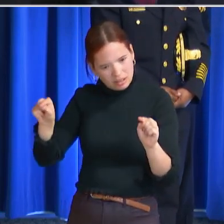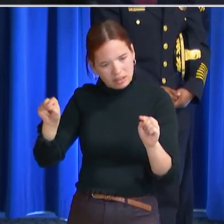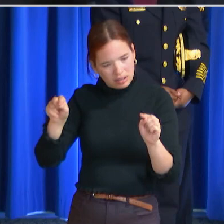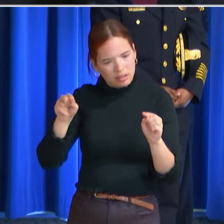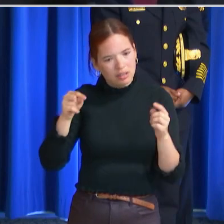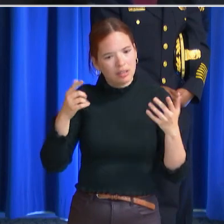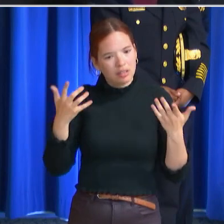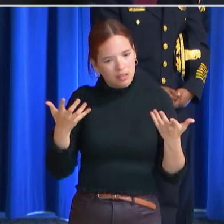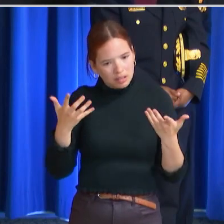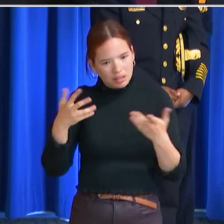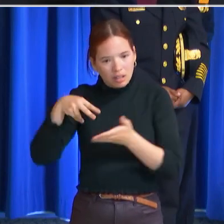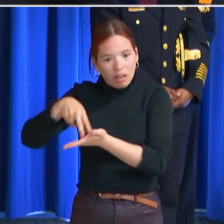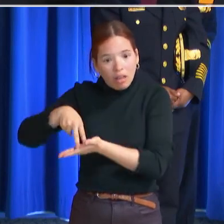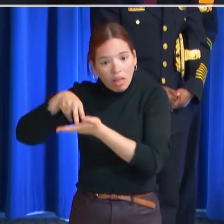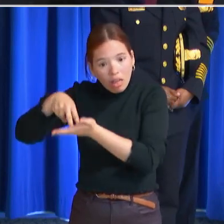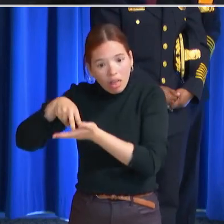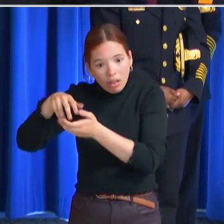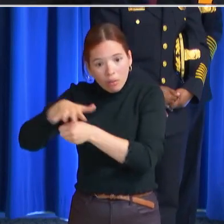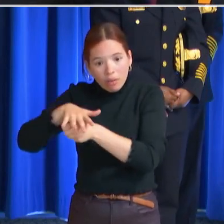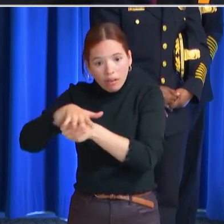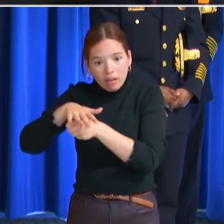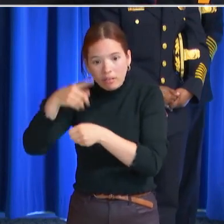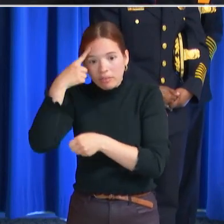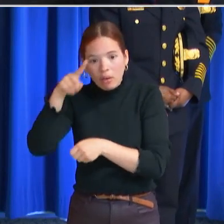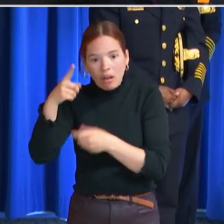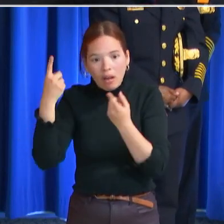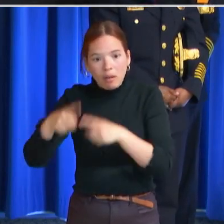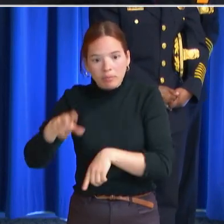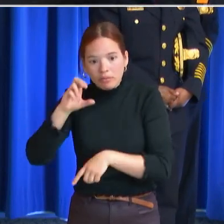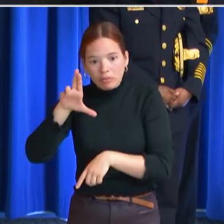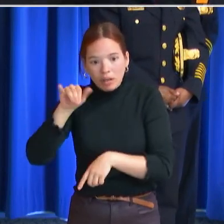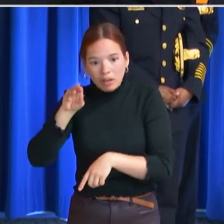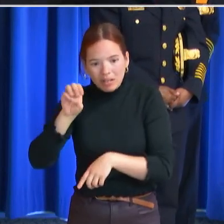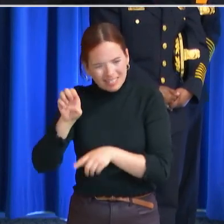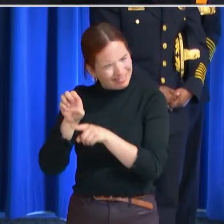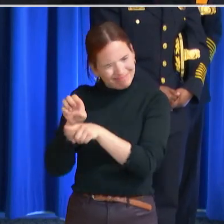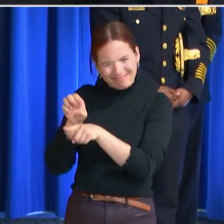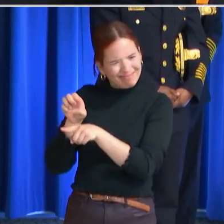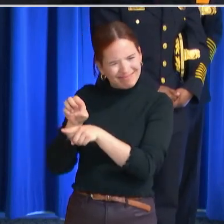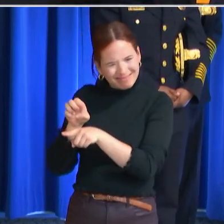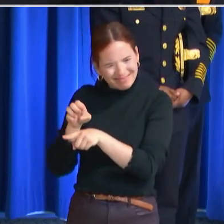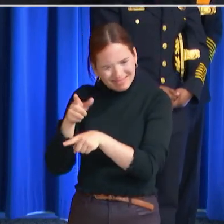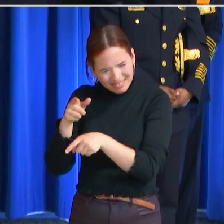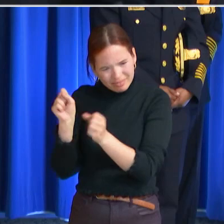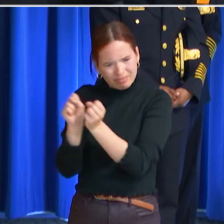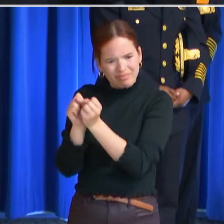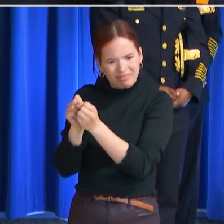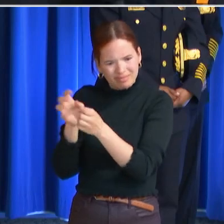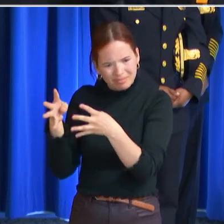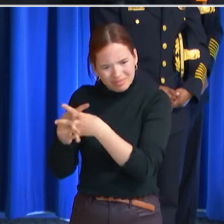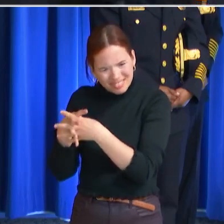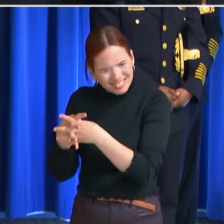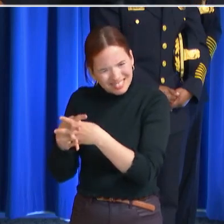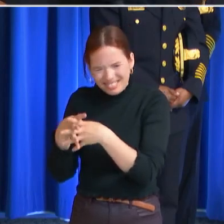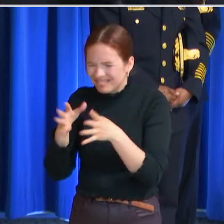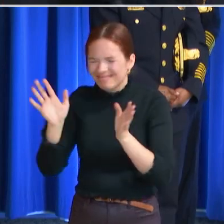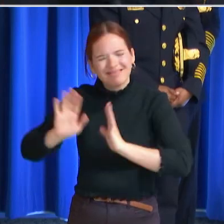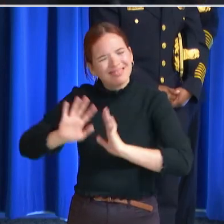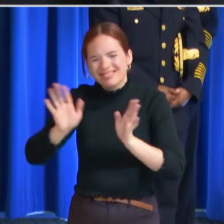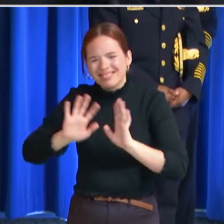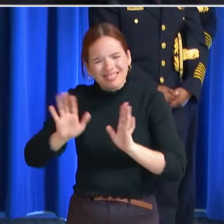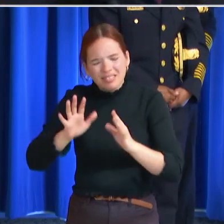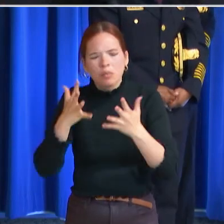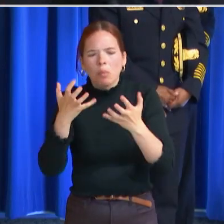area, waiting for a crime to happen or just focusing on, putting handcuffs on somebody. We want to be focused and we want to be intentional about